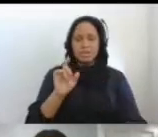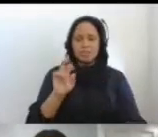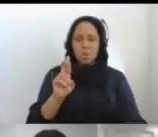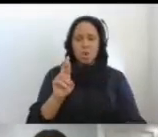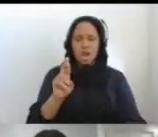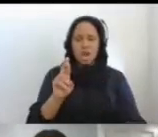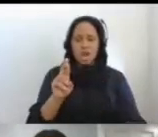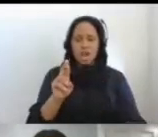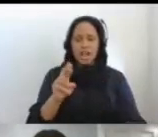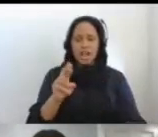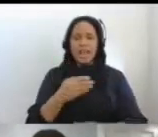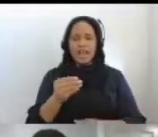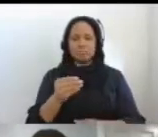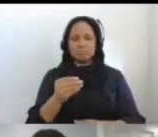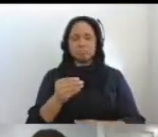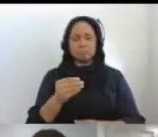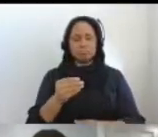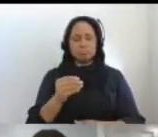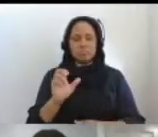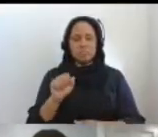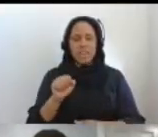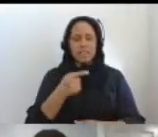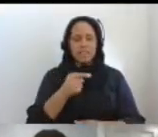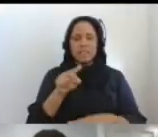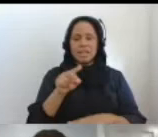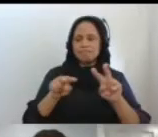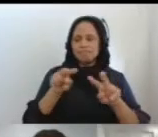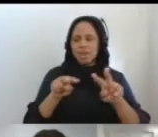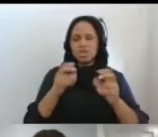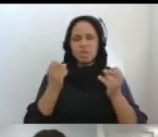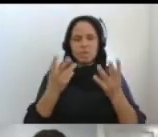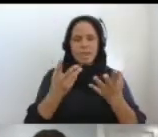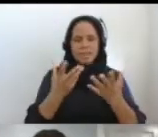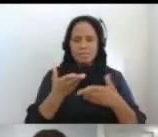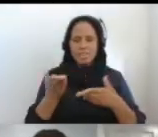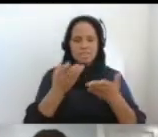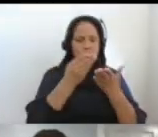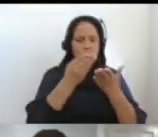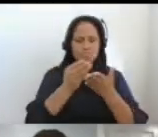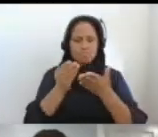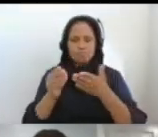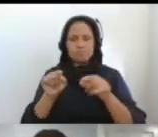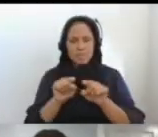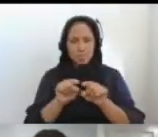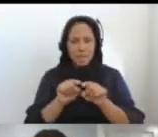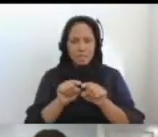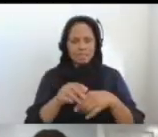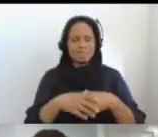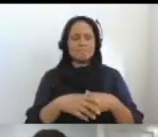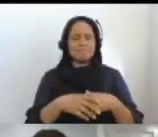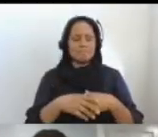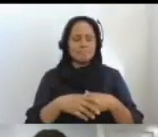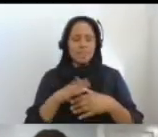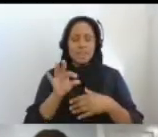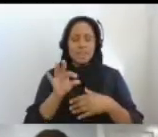And yeah, they really monitor a bunch of the expenditures as well. So they are the ones who send